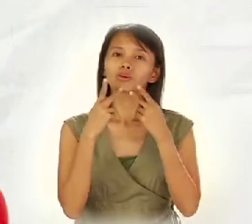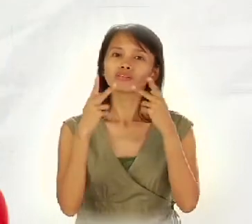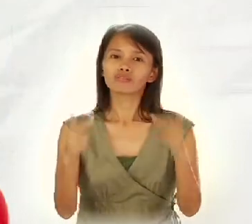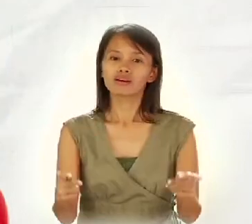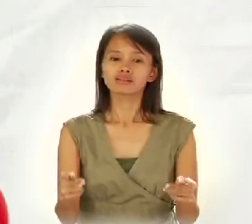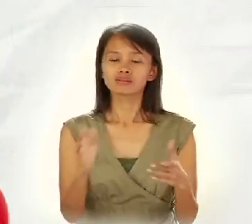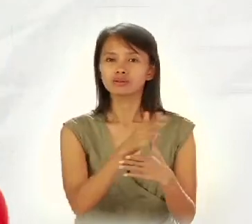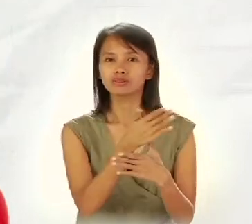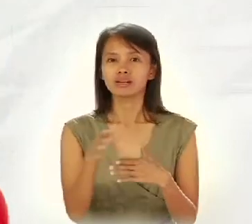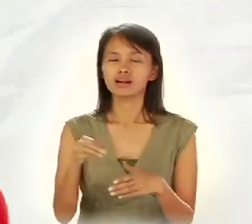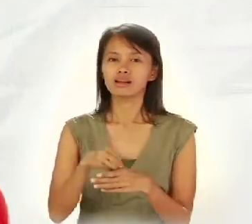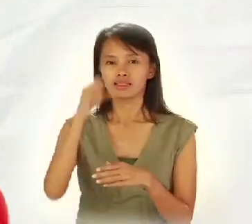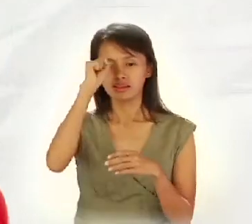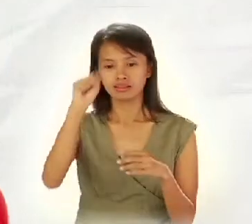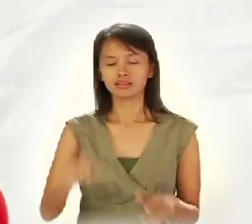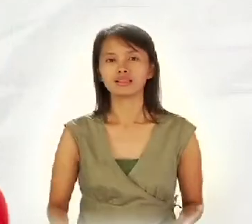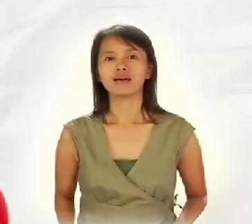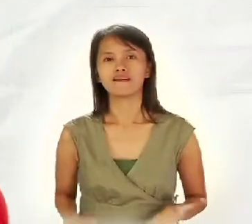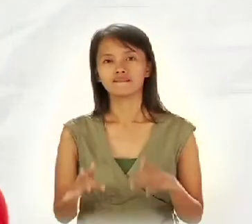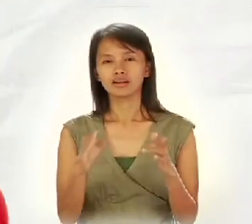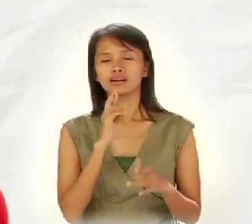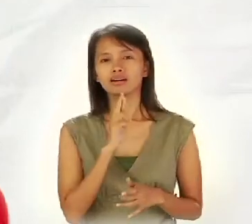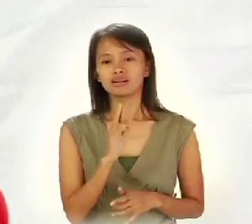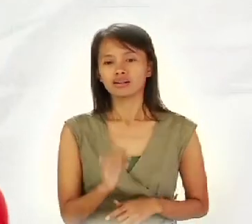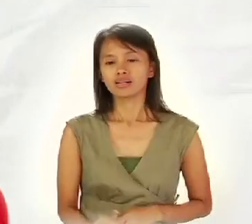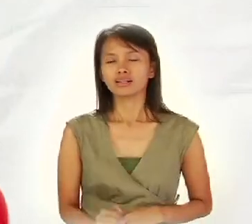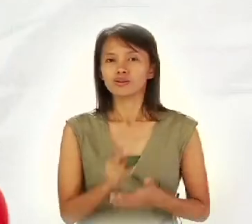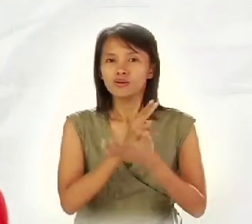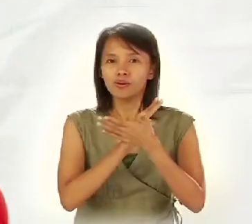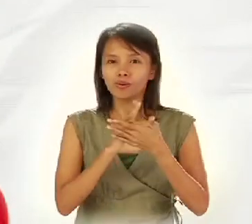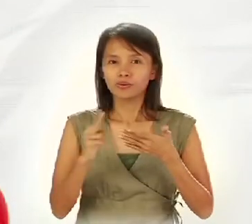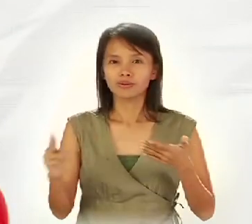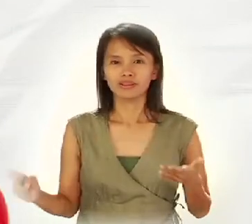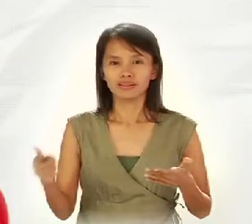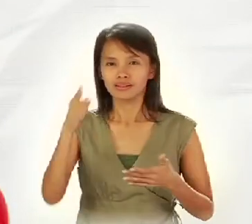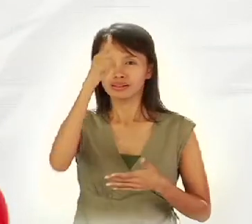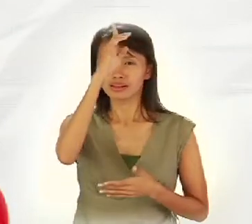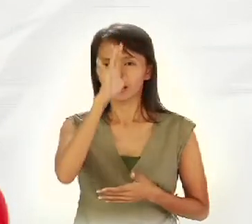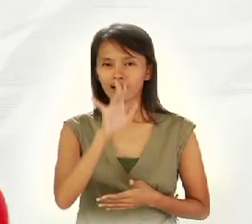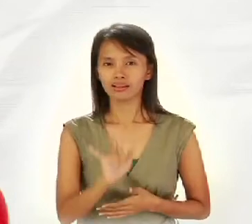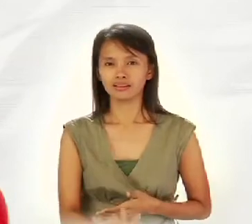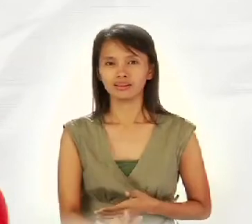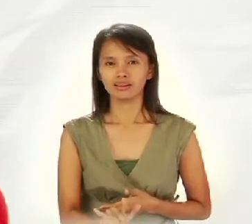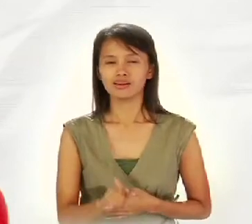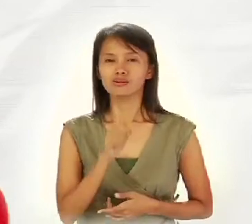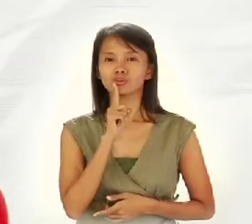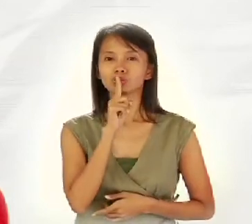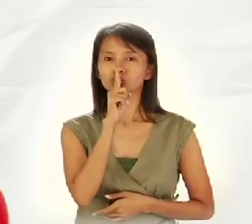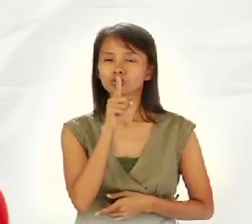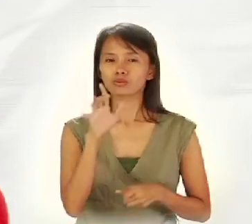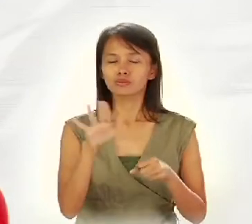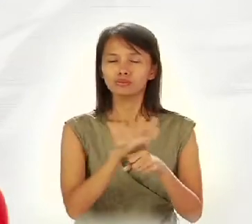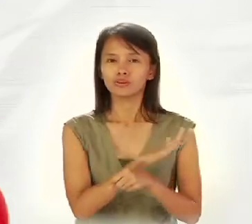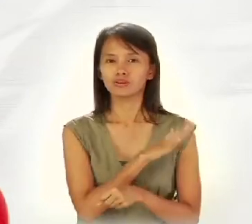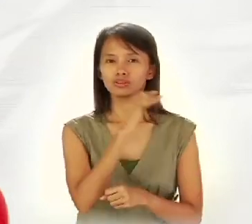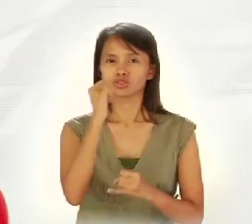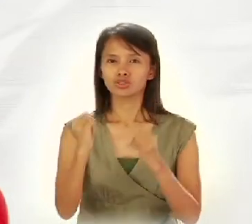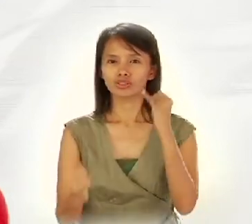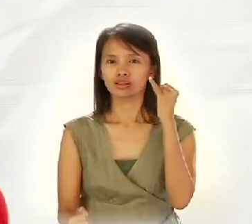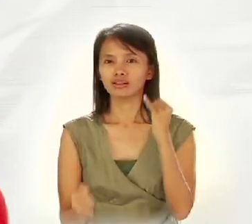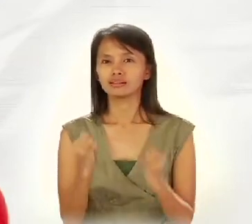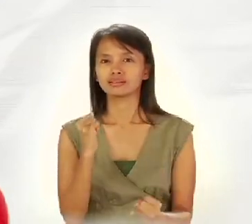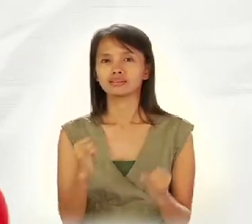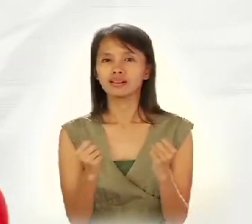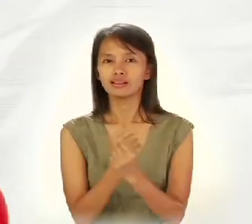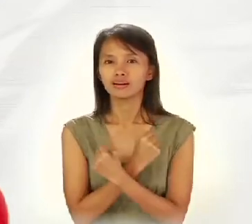profess to share in His life are really holy, godly, truthful,